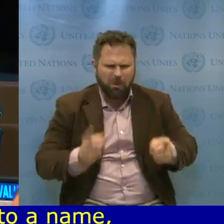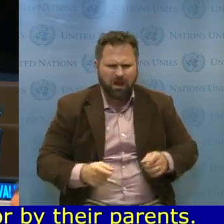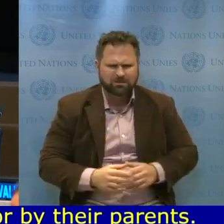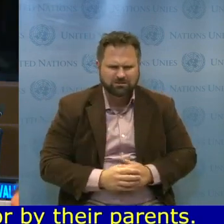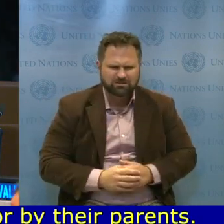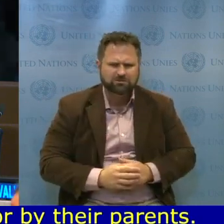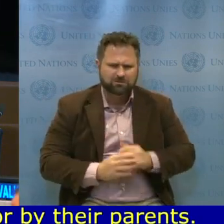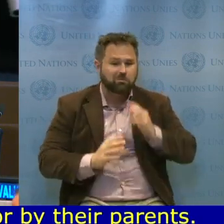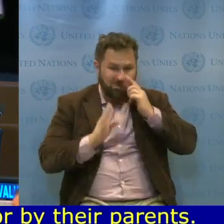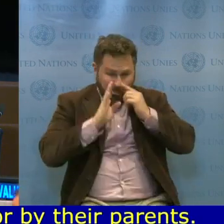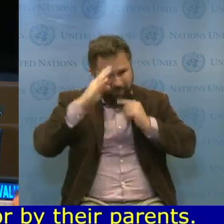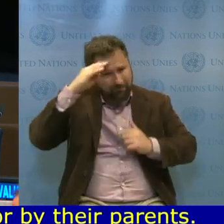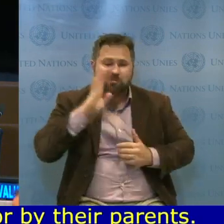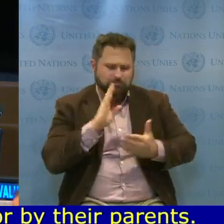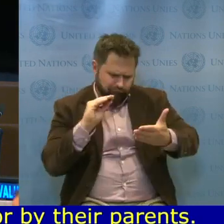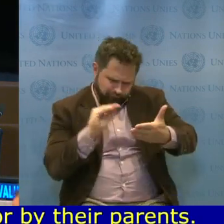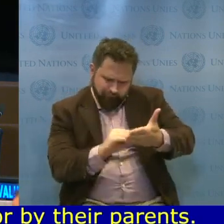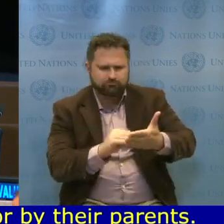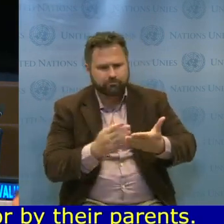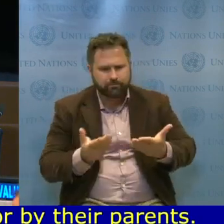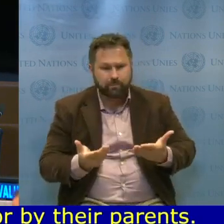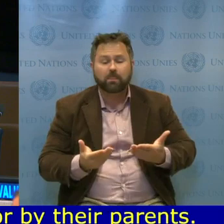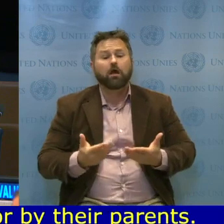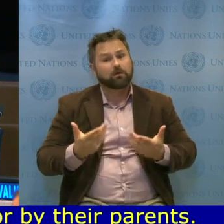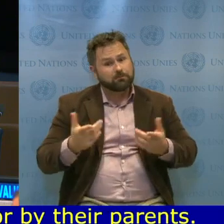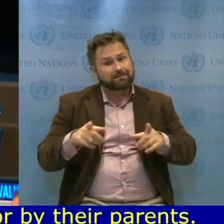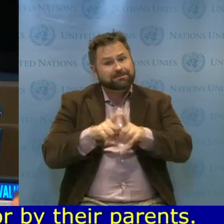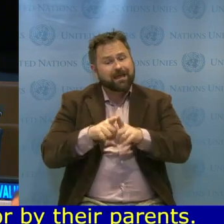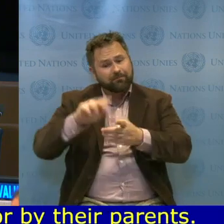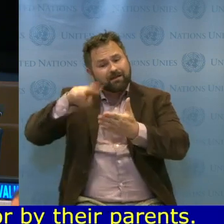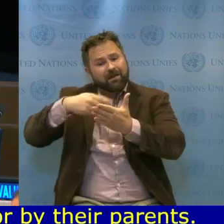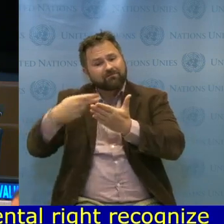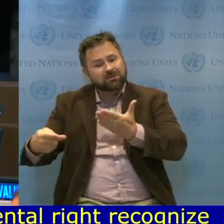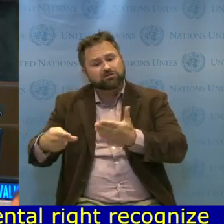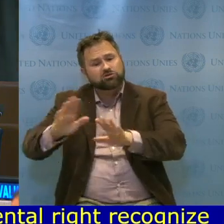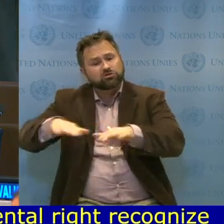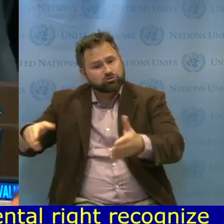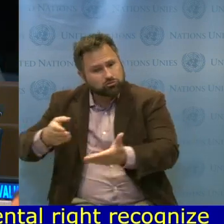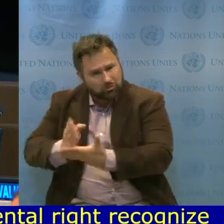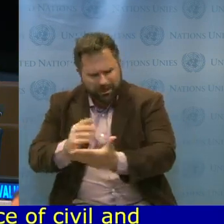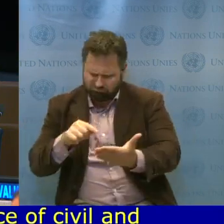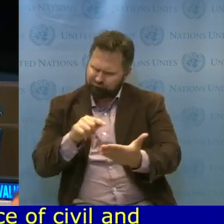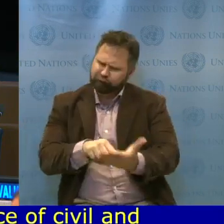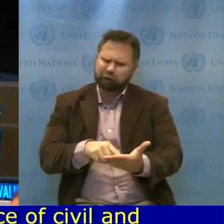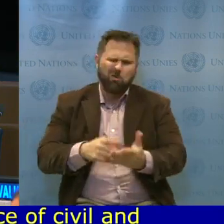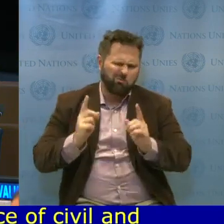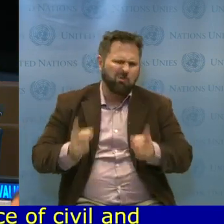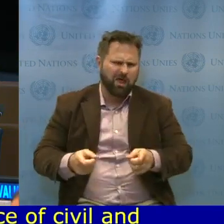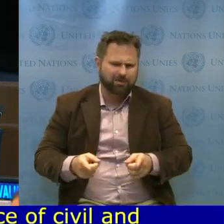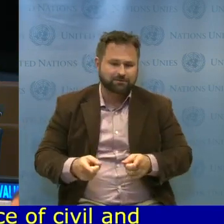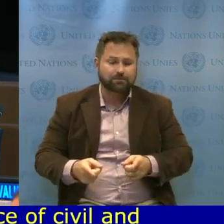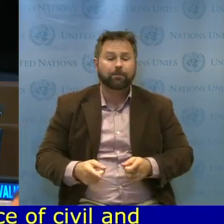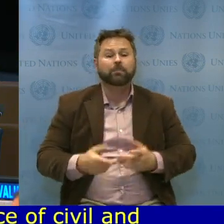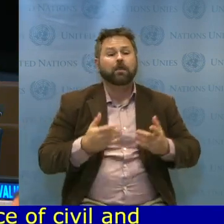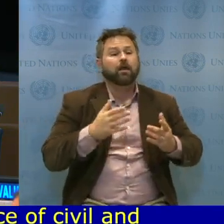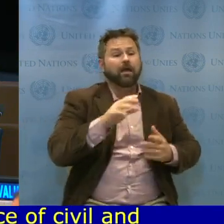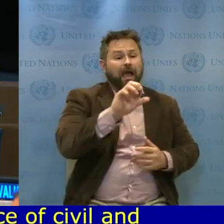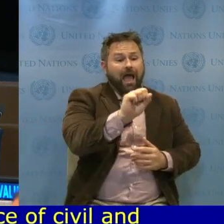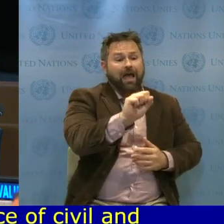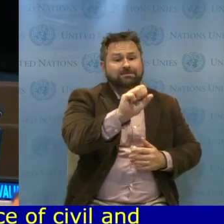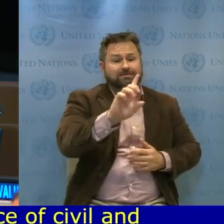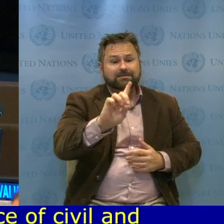Political Rights and the Convention on the Rights of the Child. The Sustainable Development Goals also call to provide legal identity